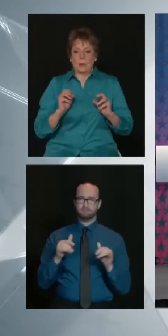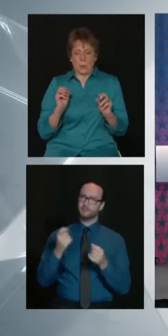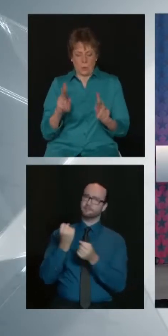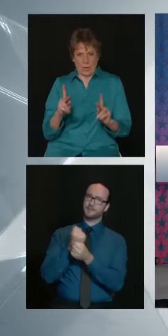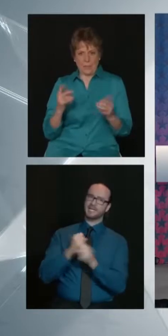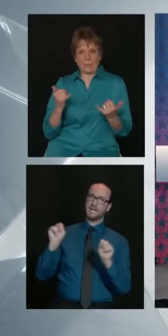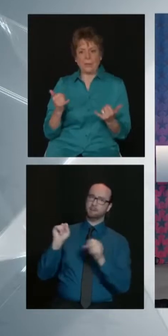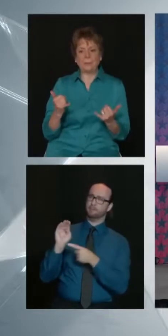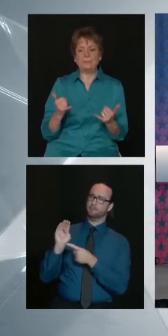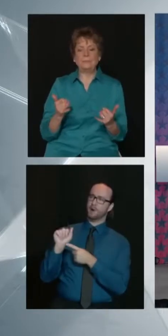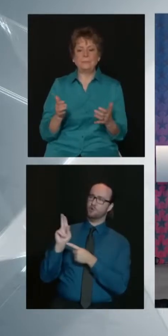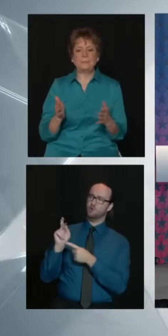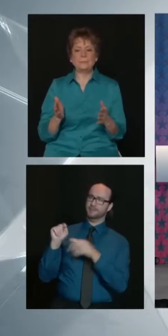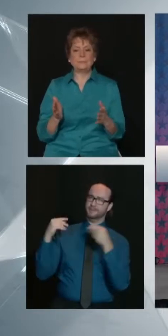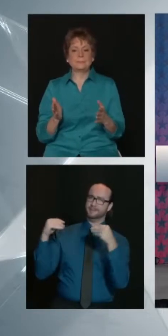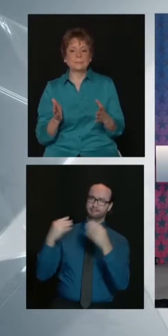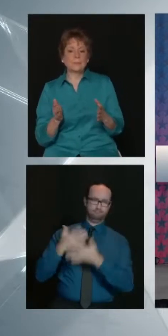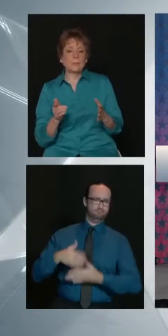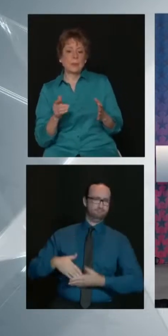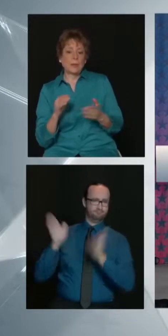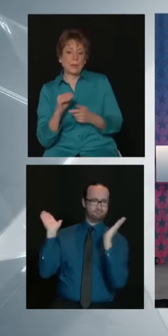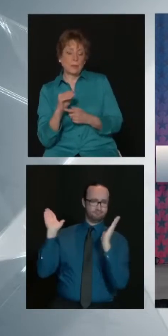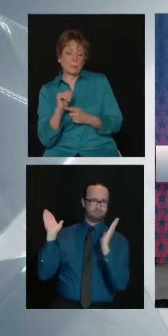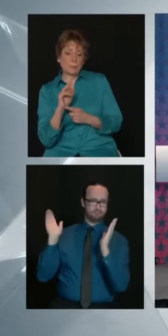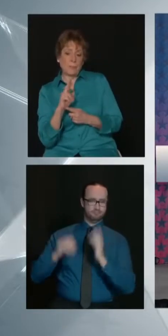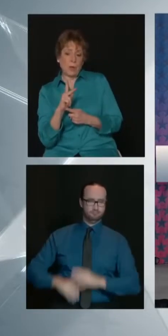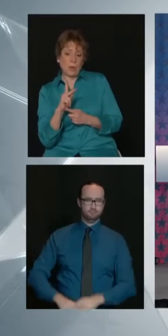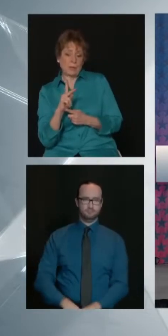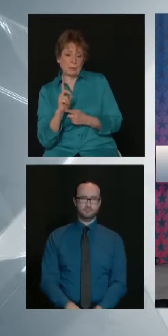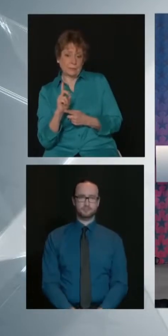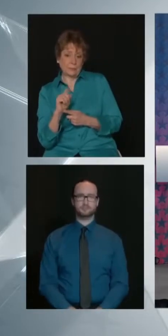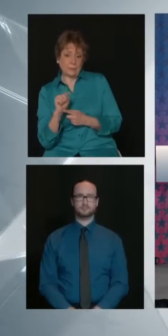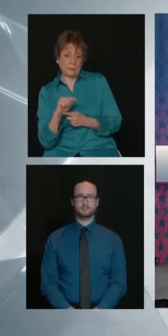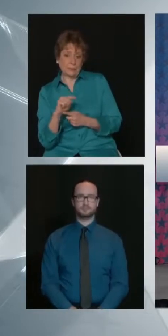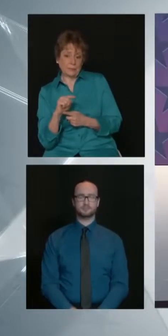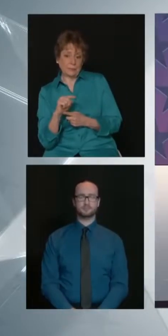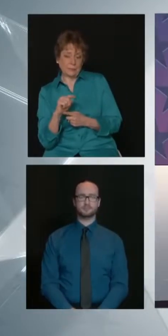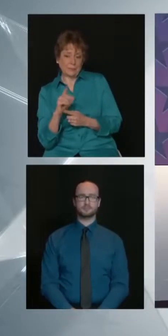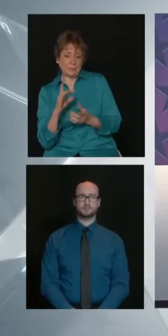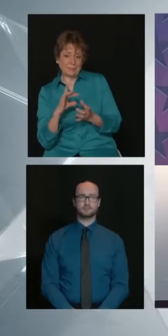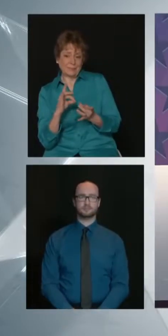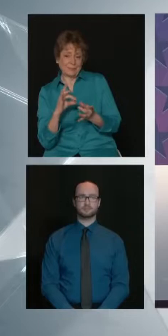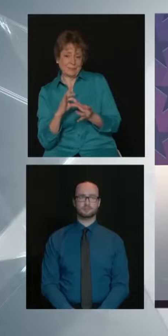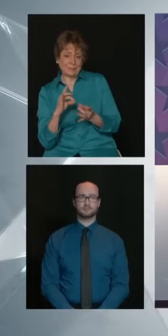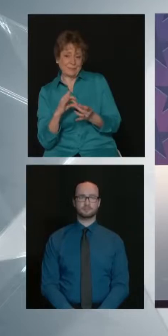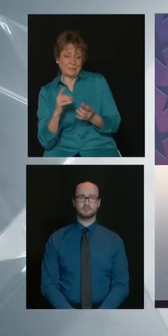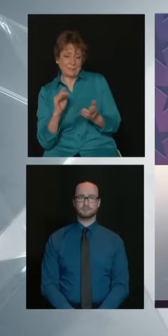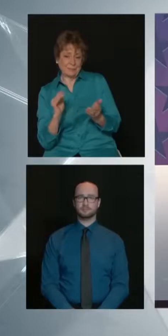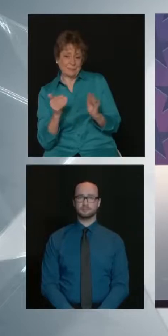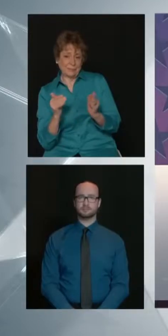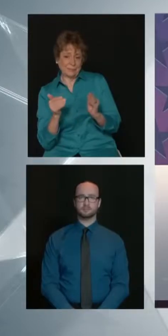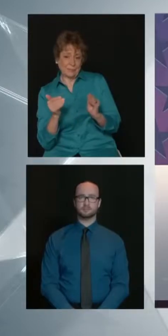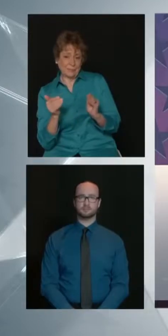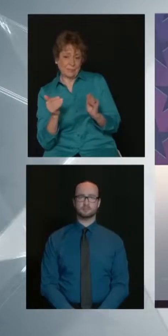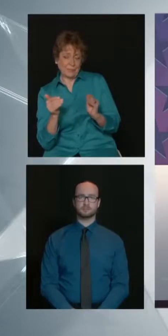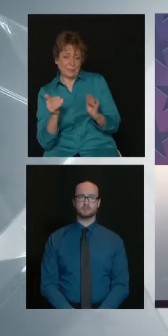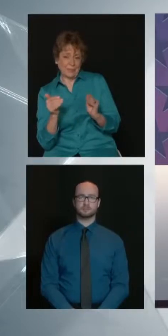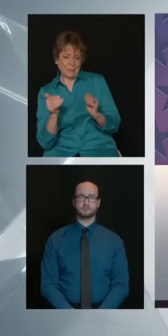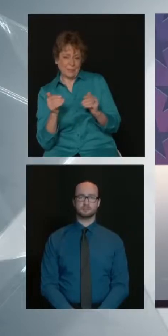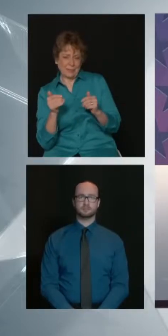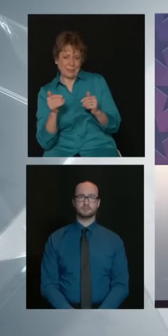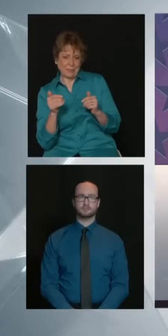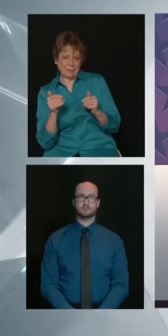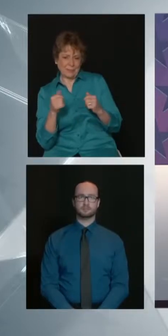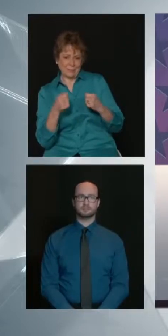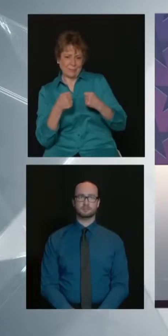back. The idea of IRS agents over border agents. Well, you know, I've spent a lot of time on our southern border, and let me just say,